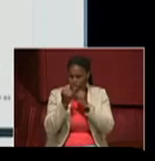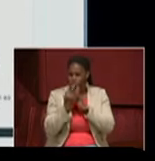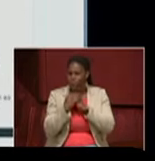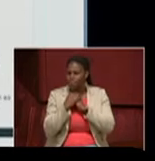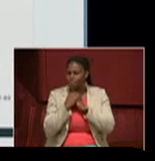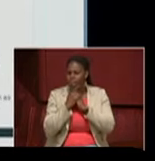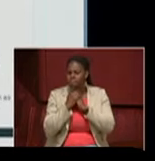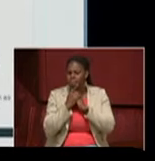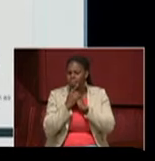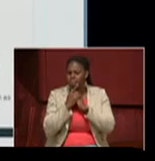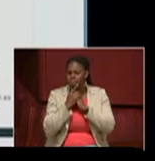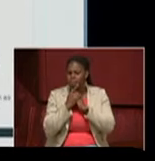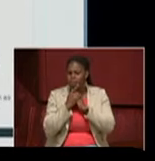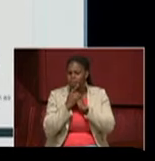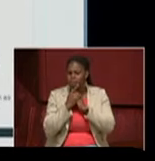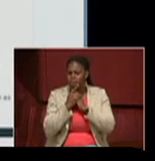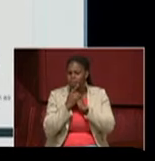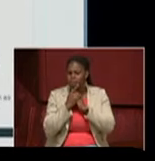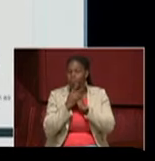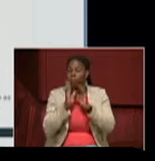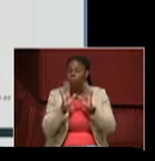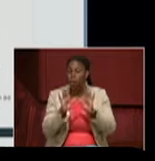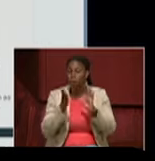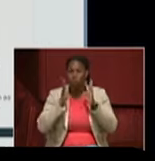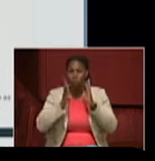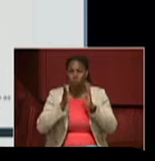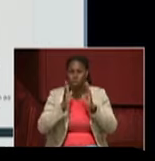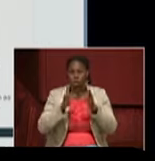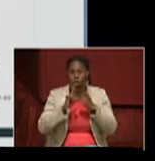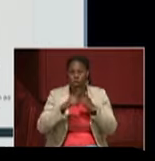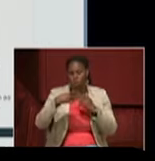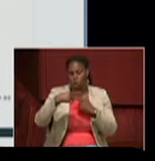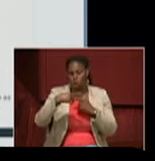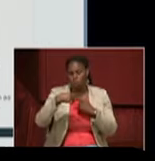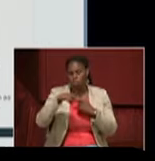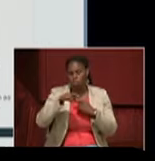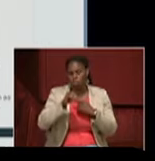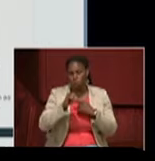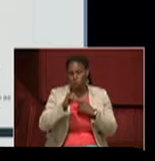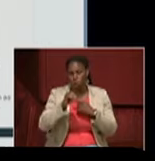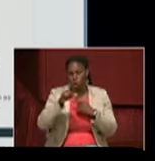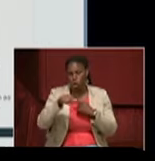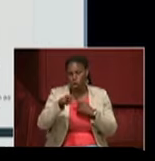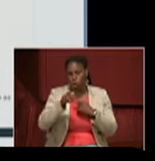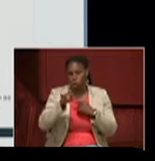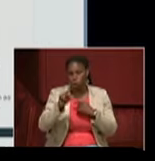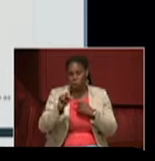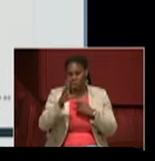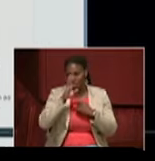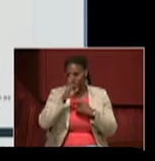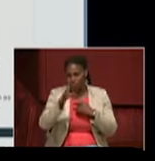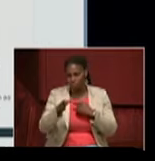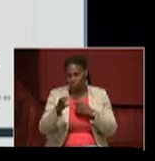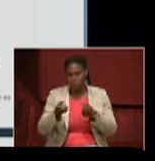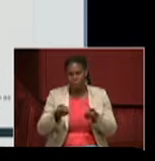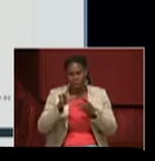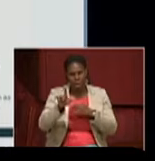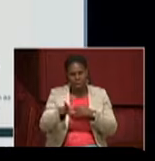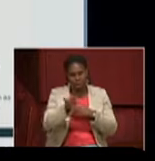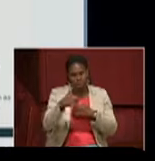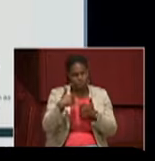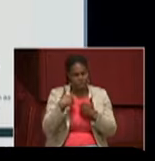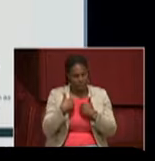is. I call your attention to ProQuest Direct. A lot of libraries out there have subscriptions to